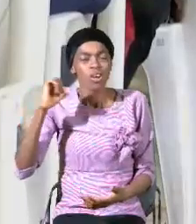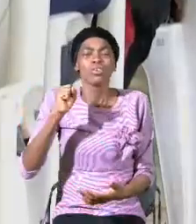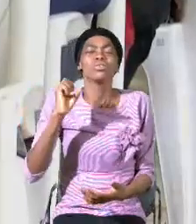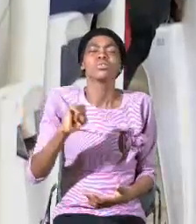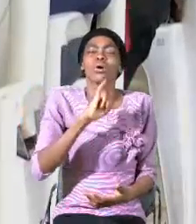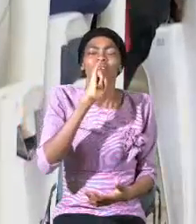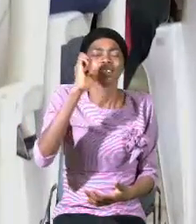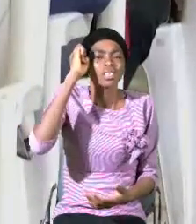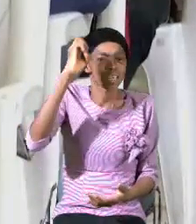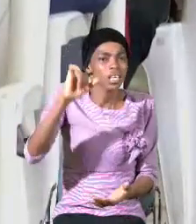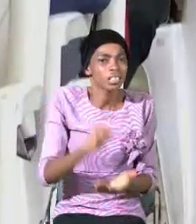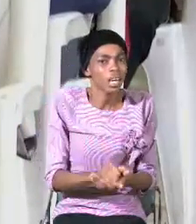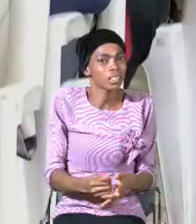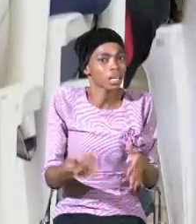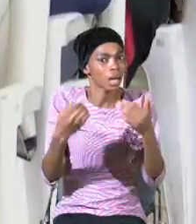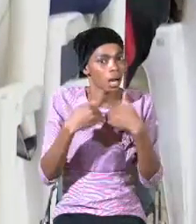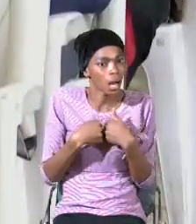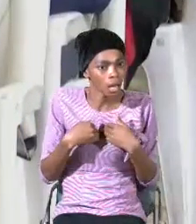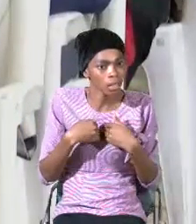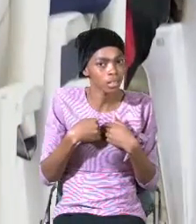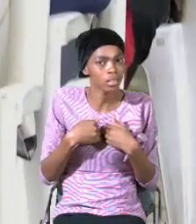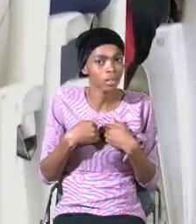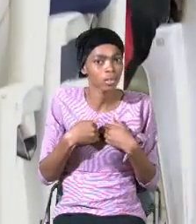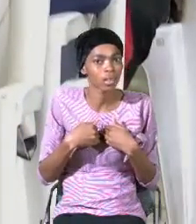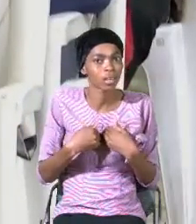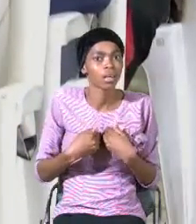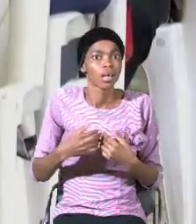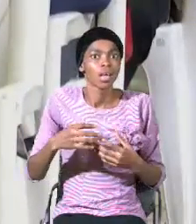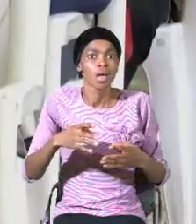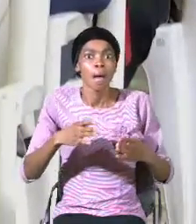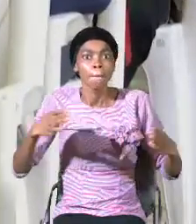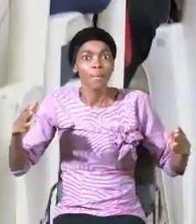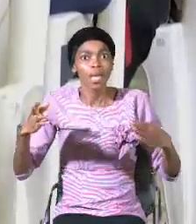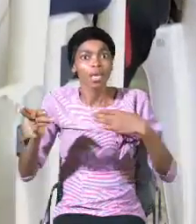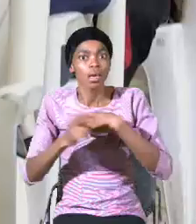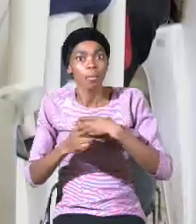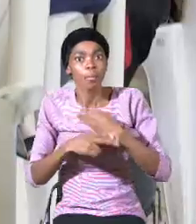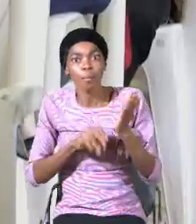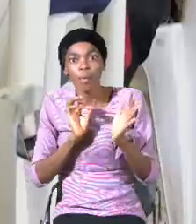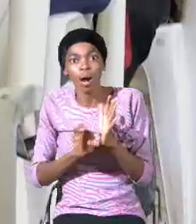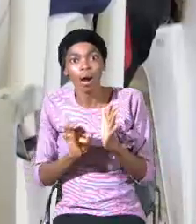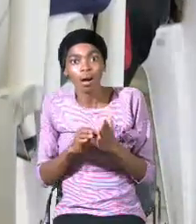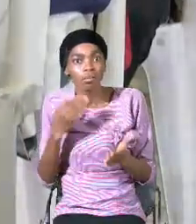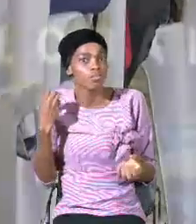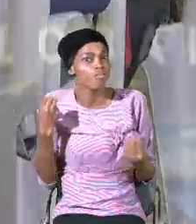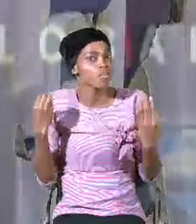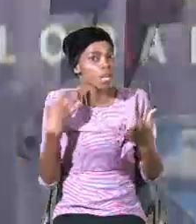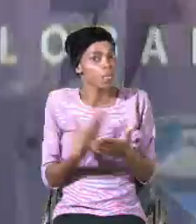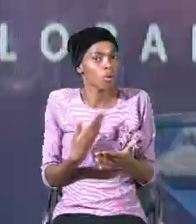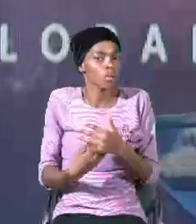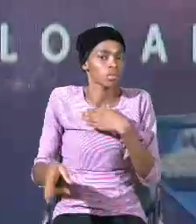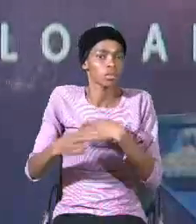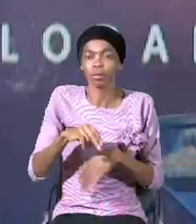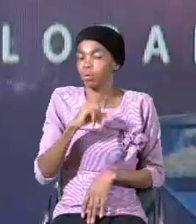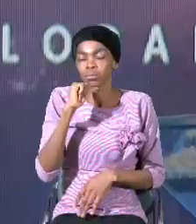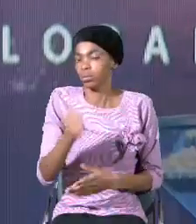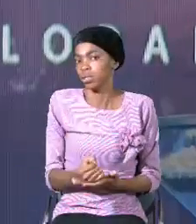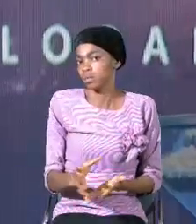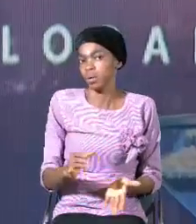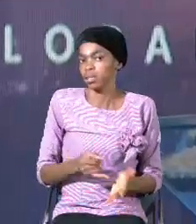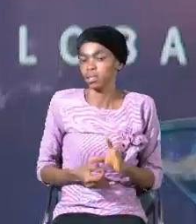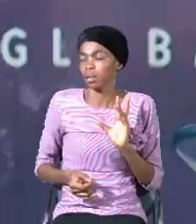has a bulging bank account, a lot of money. He doesn't want to spend the money. He doesn't want to